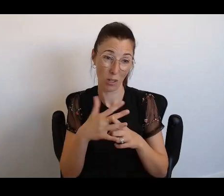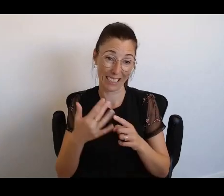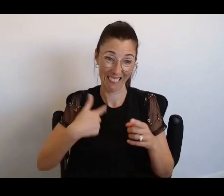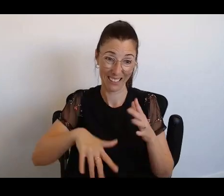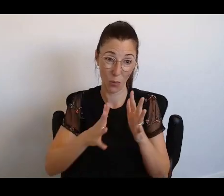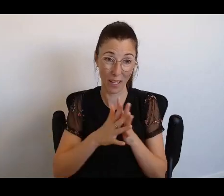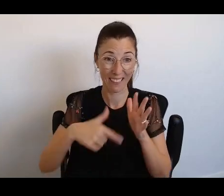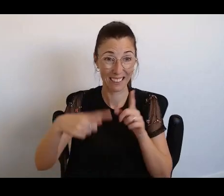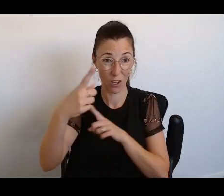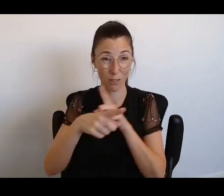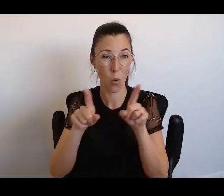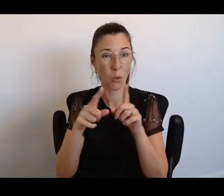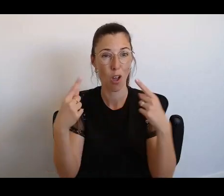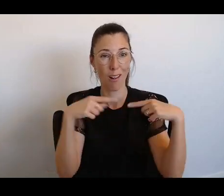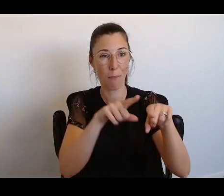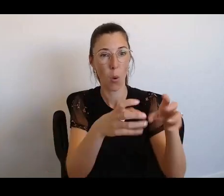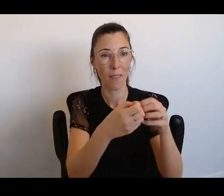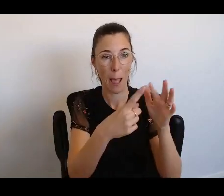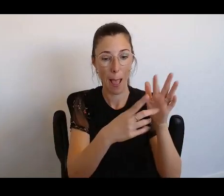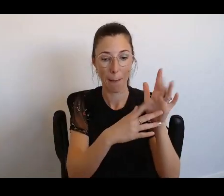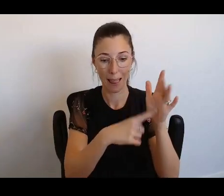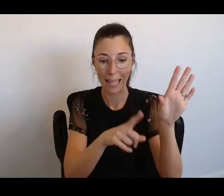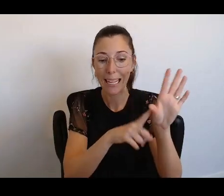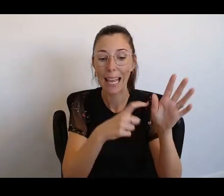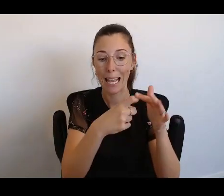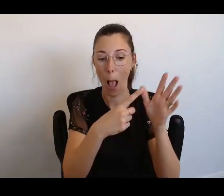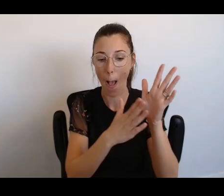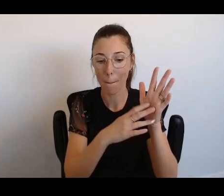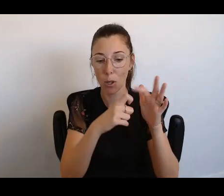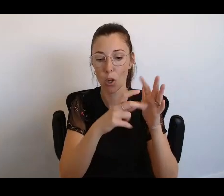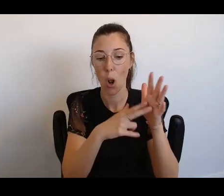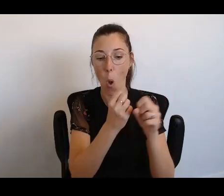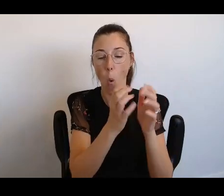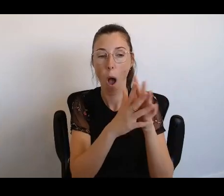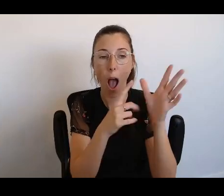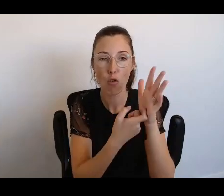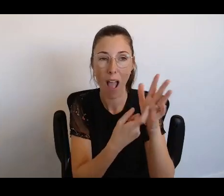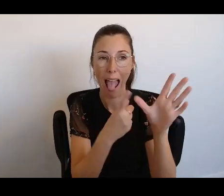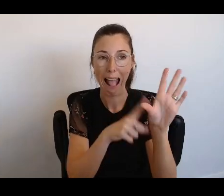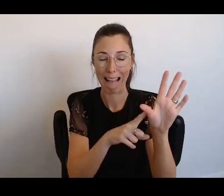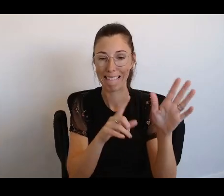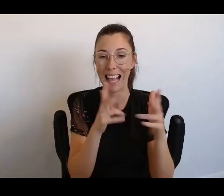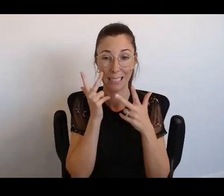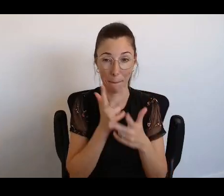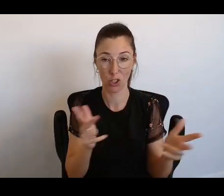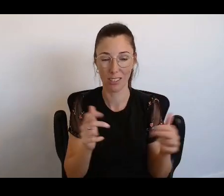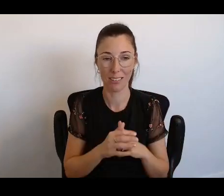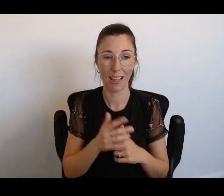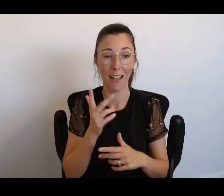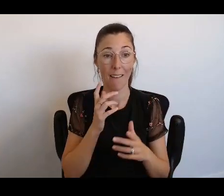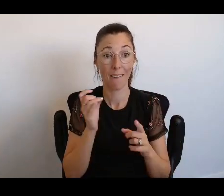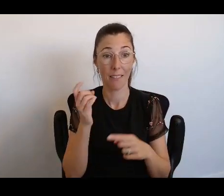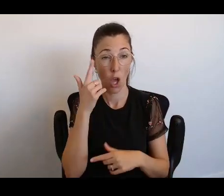Emily Kumnaware exhibition and Aboriginal and Indigenous art. The idea of my work being political and yet the work of